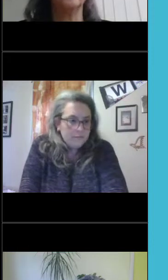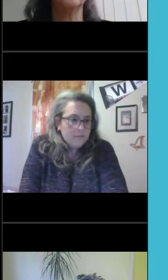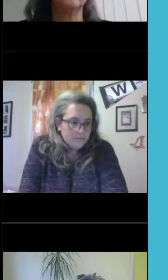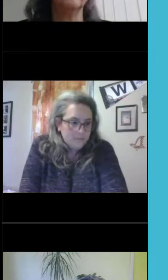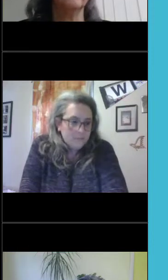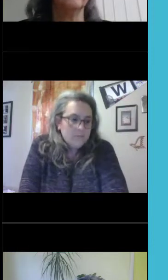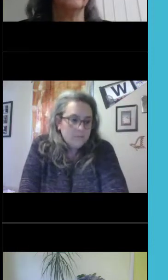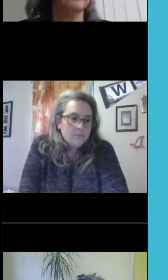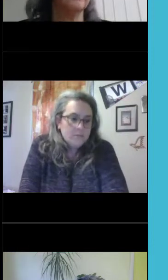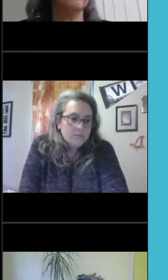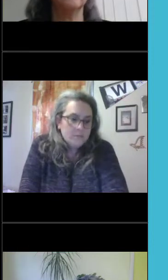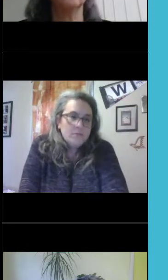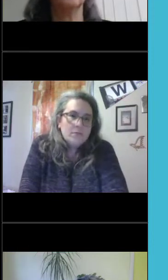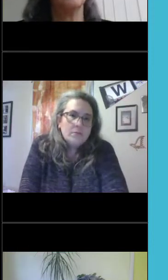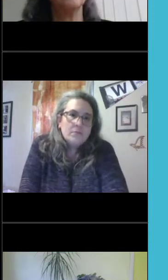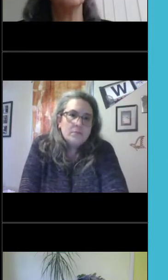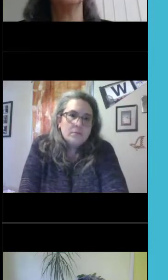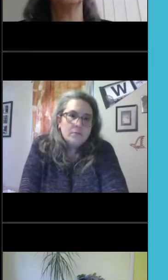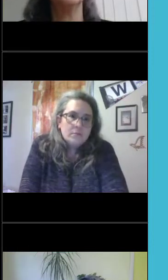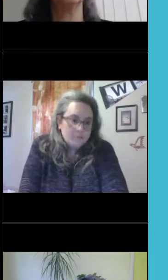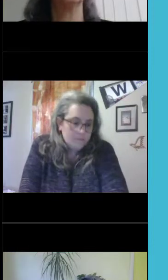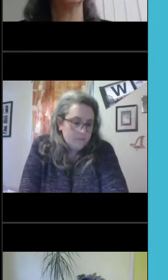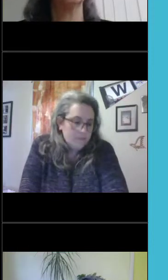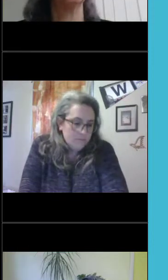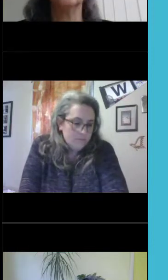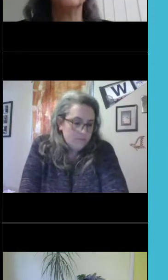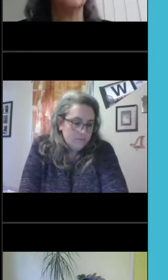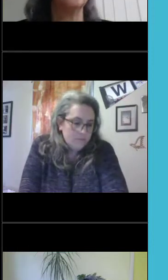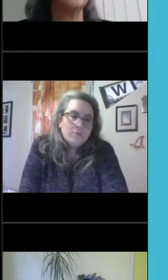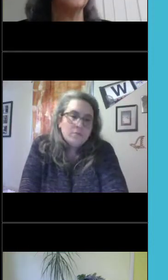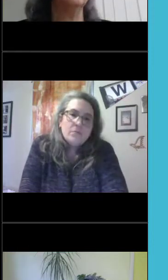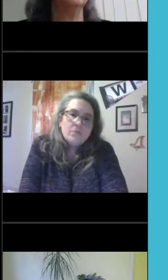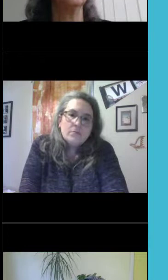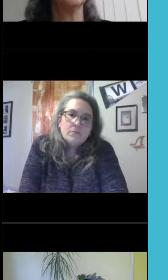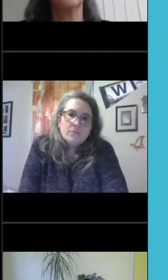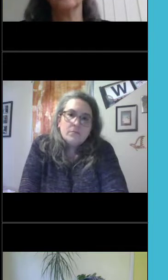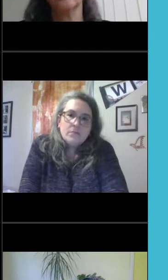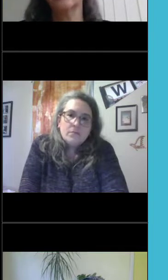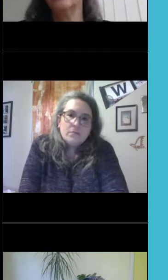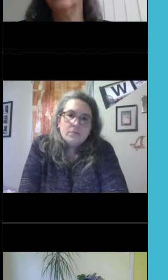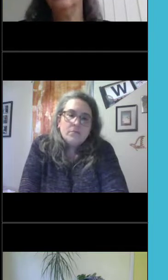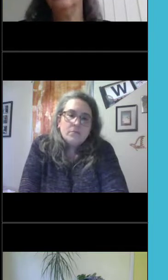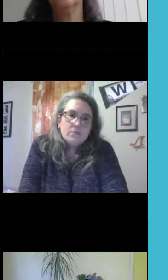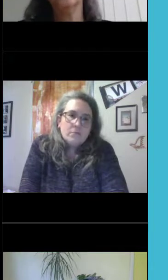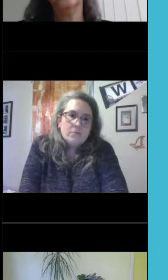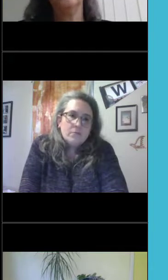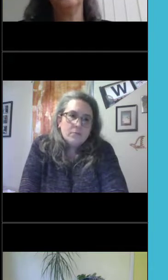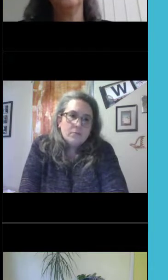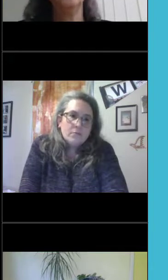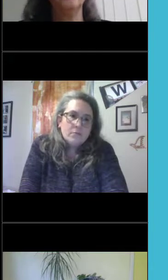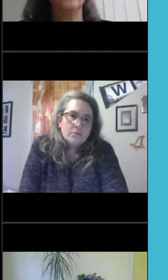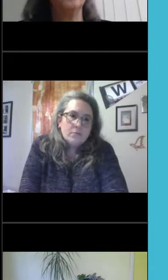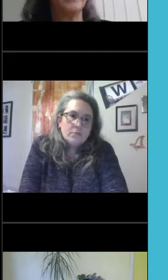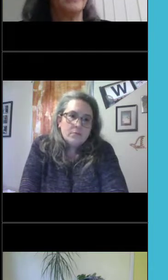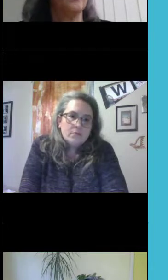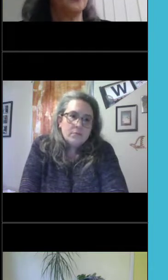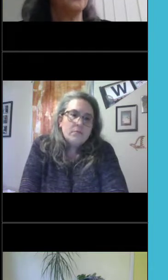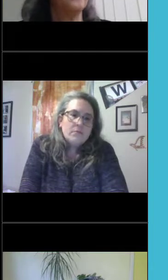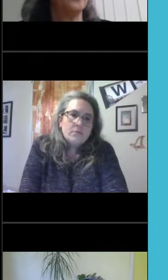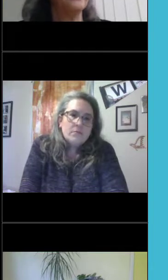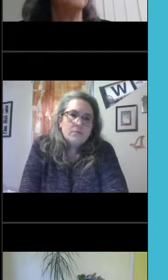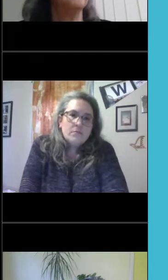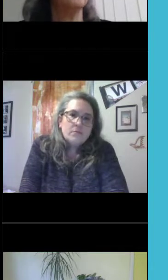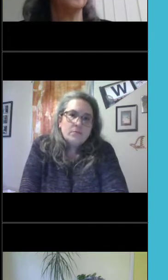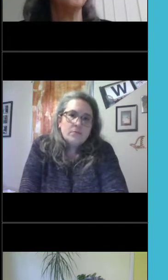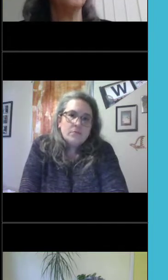careful kind of a process where one has to sort of see what's coming and try to respond. And also, I think we can be informed by